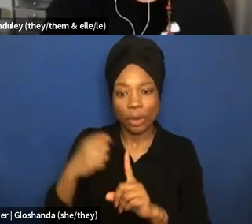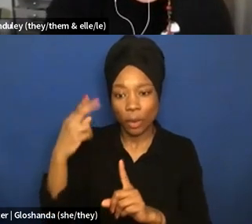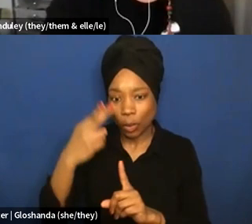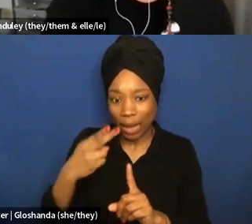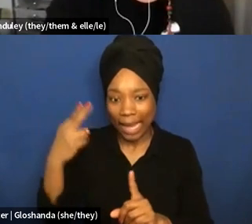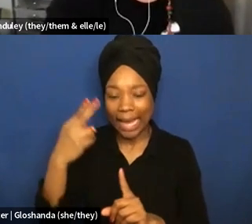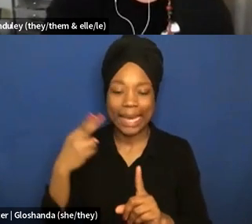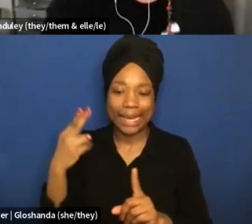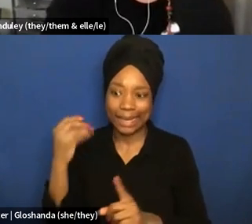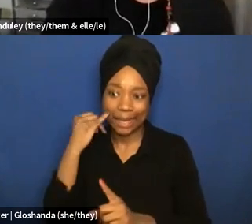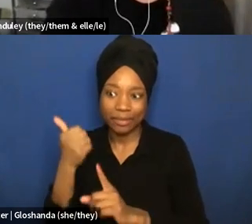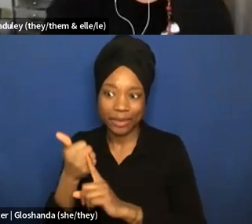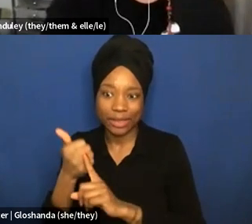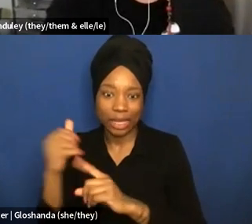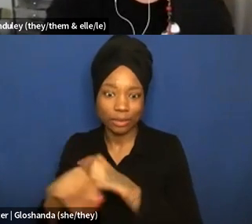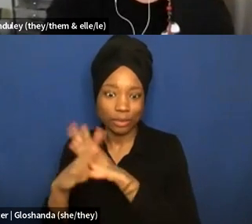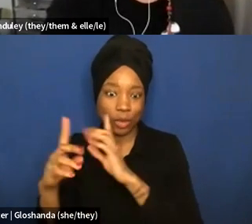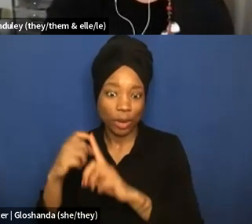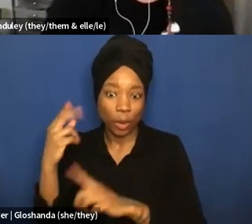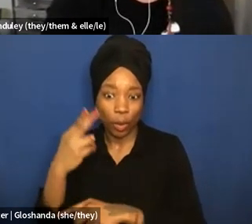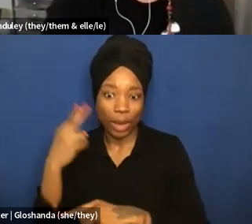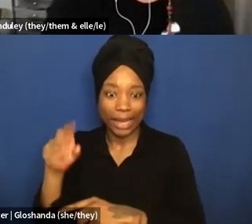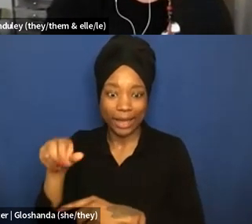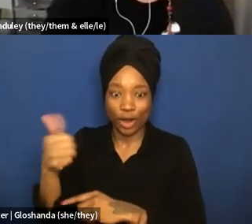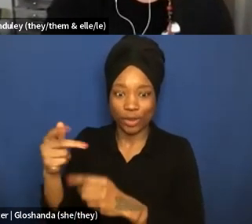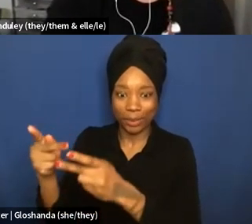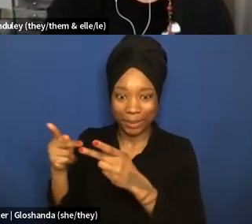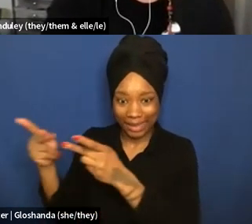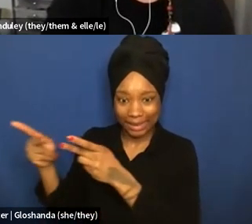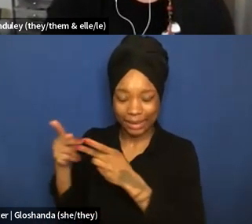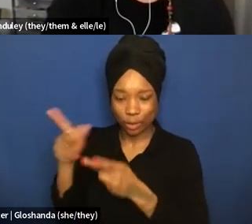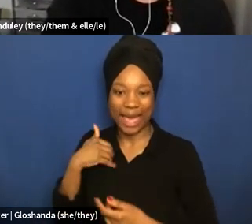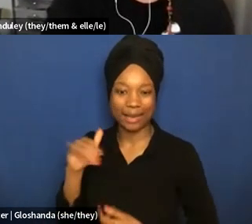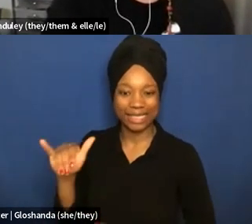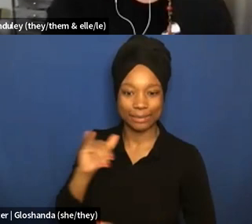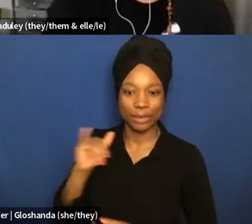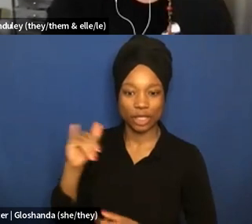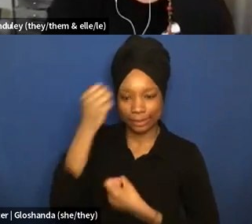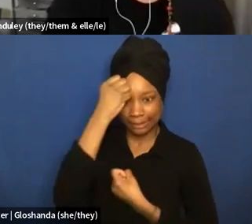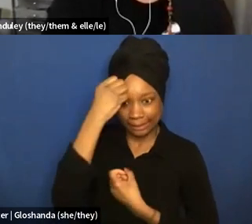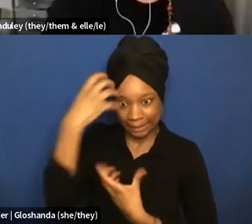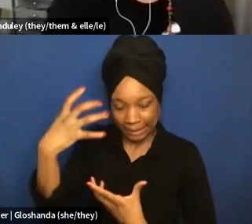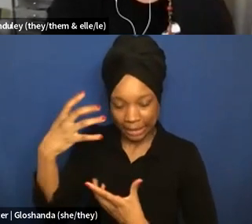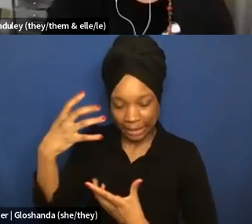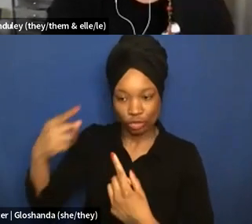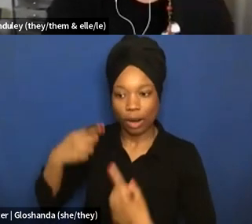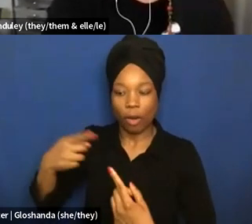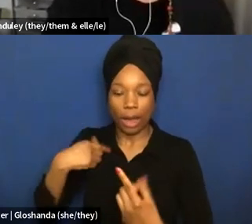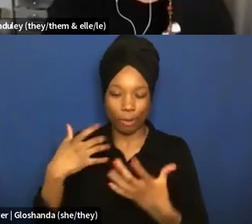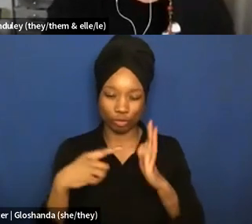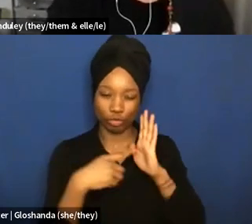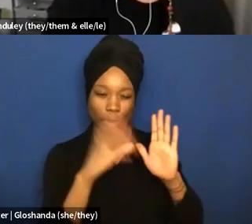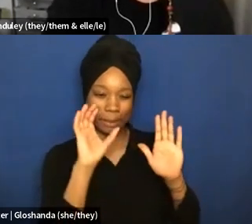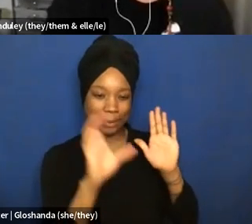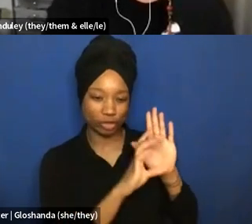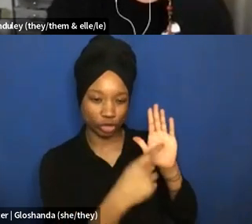are likely familiar with. I bring her in first because on the institutional front, I had the honor